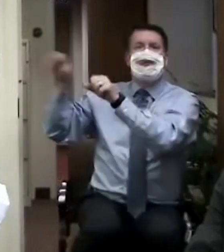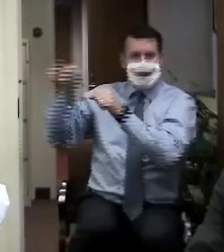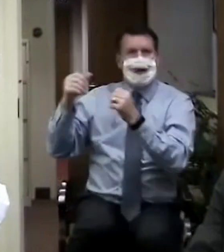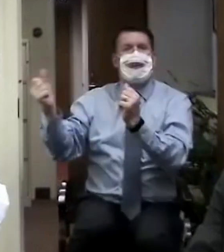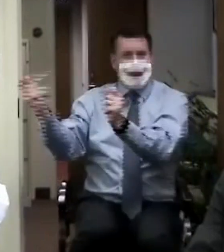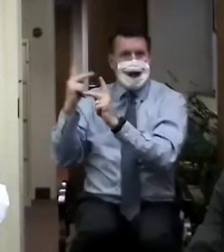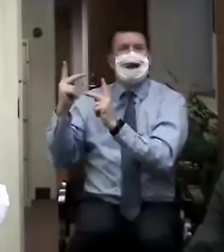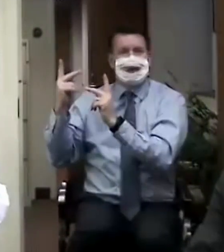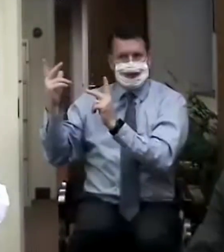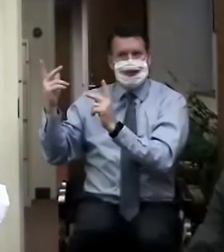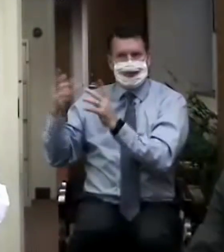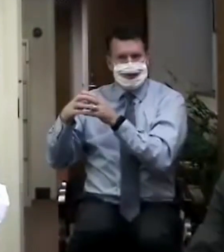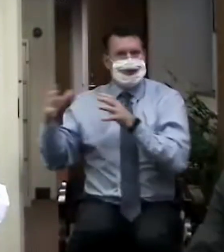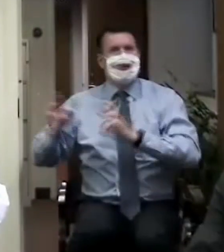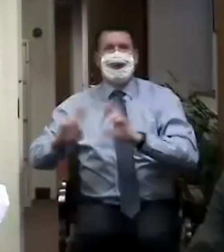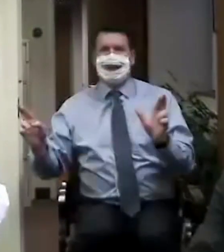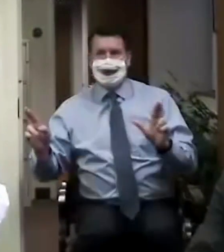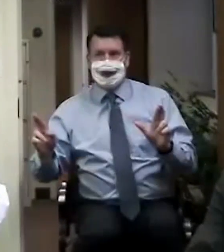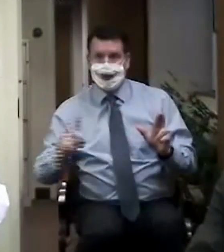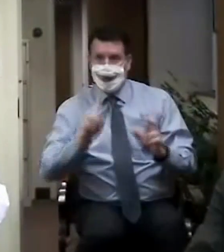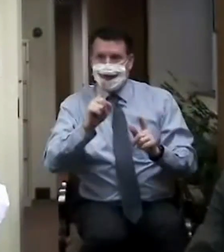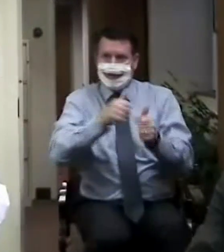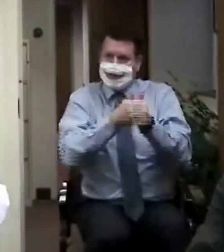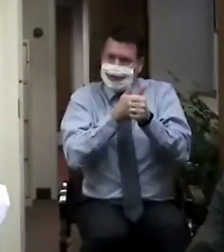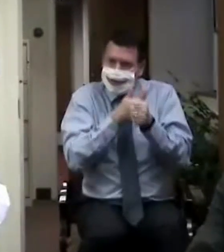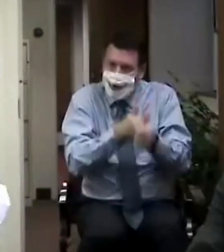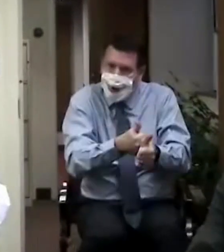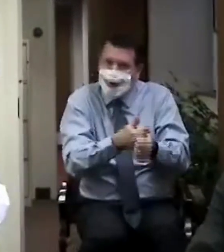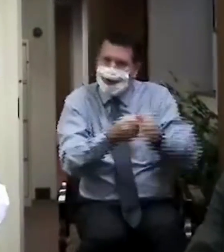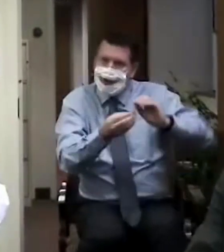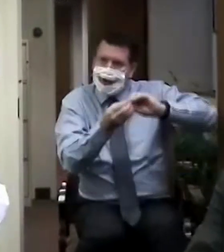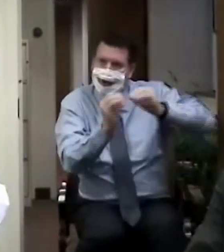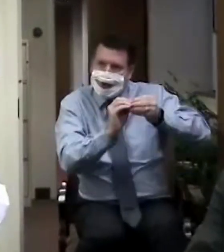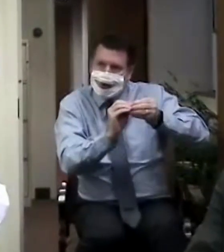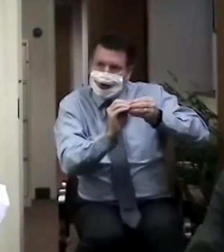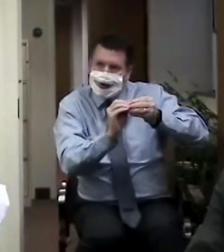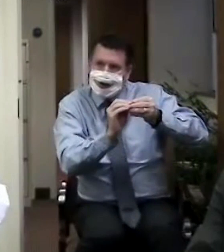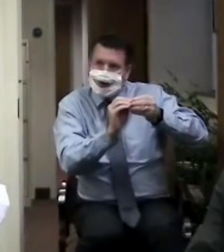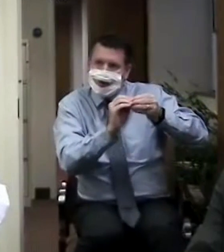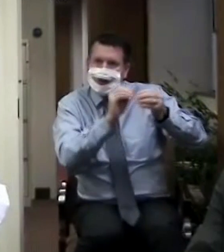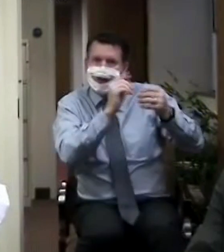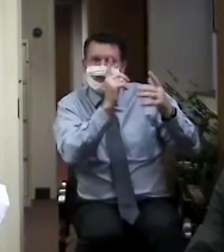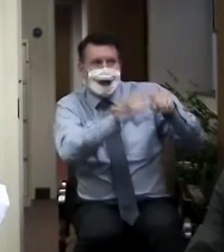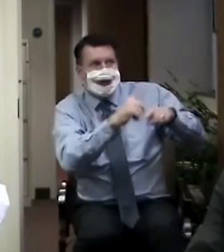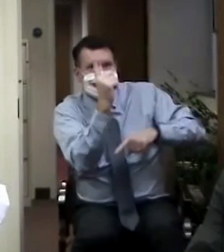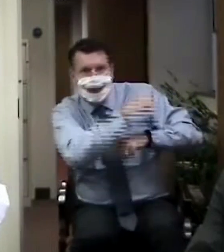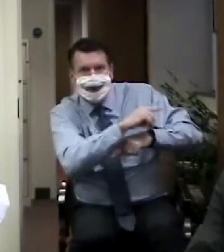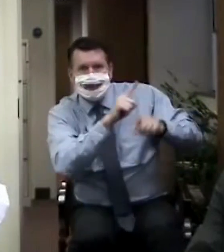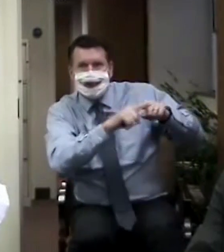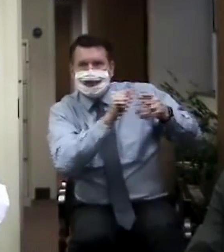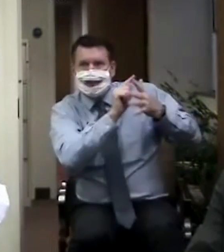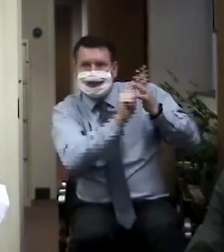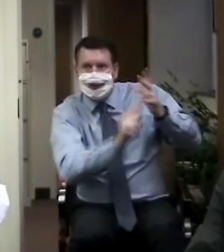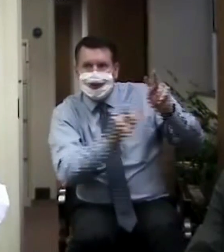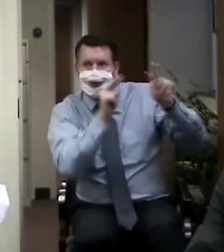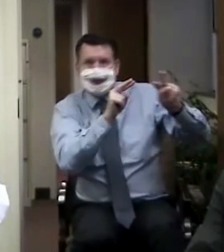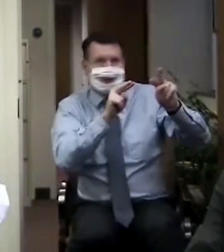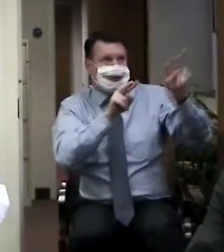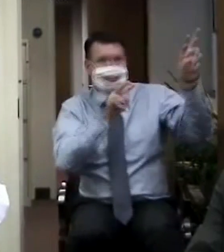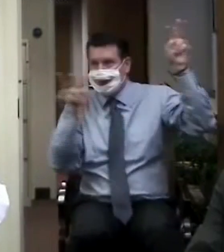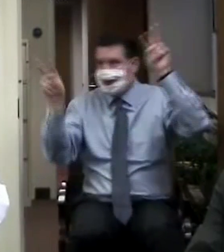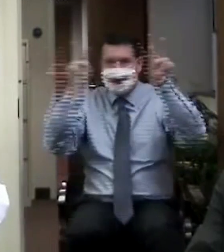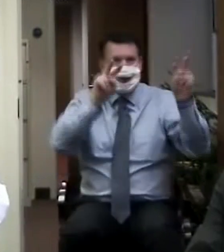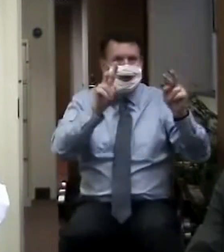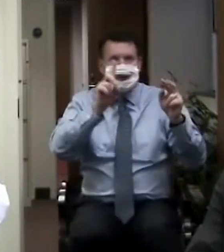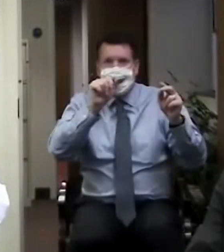and our surge capacity on a daily basis to assure that. Jane, did you have a follow-up? Yeah, if I could follow up with a financial question